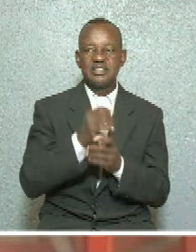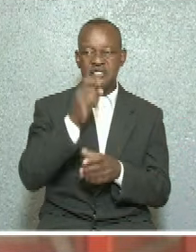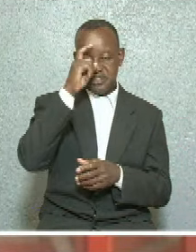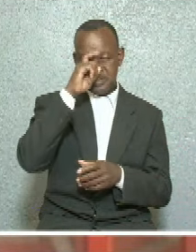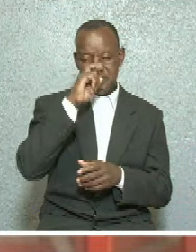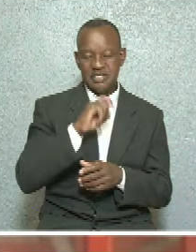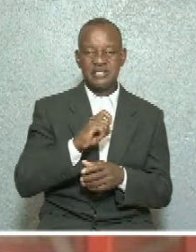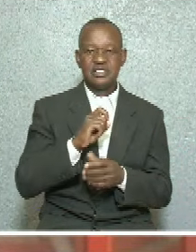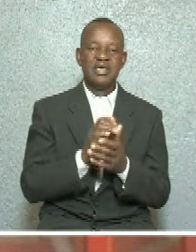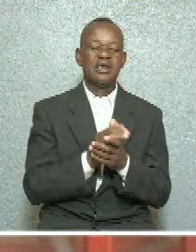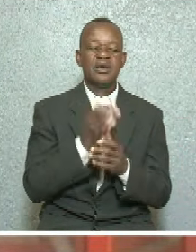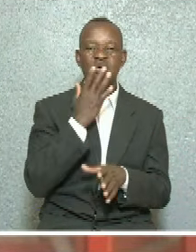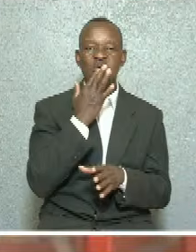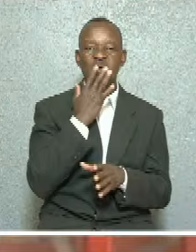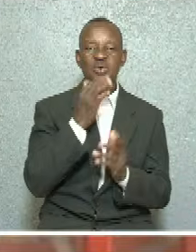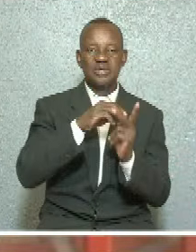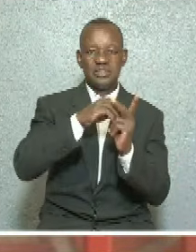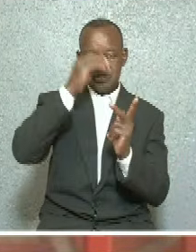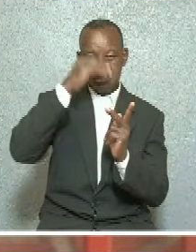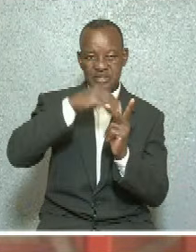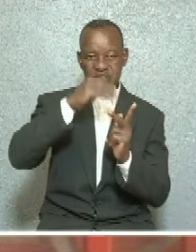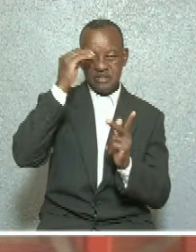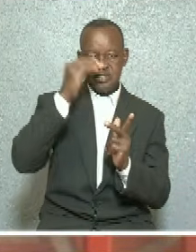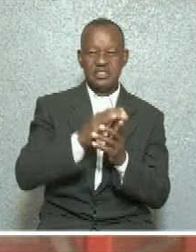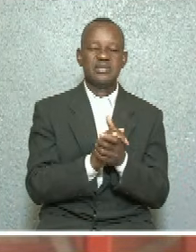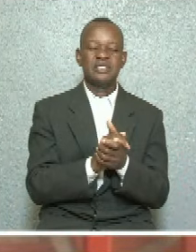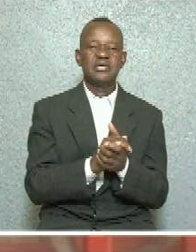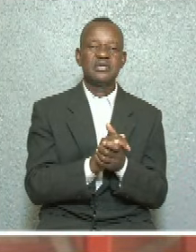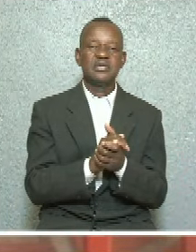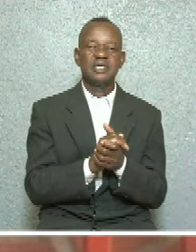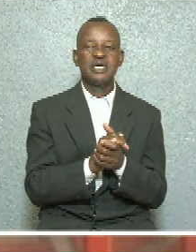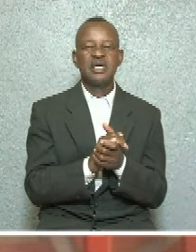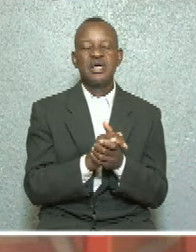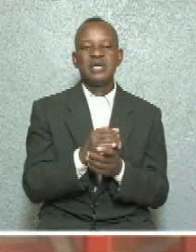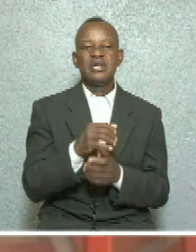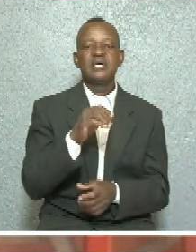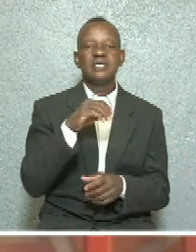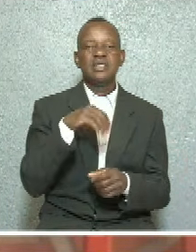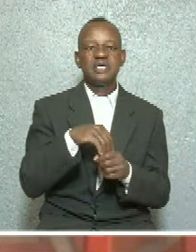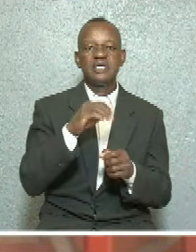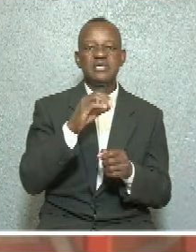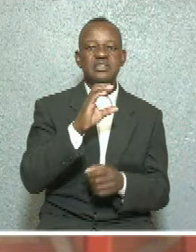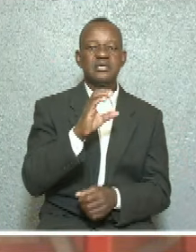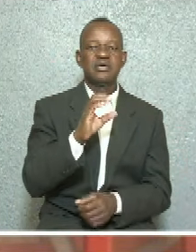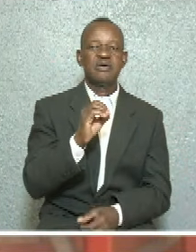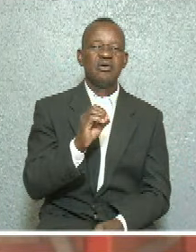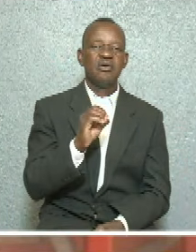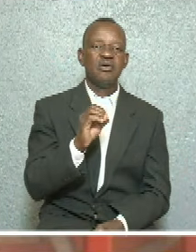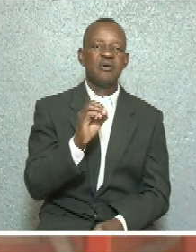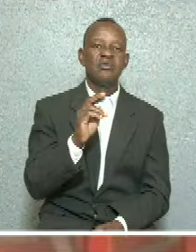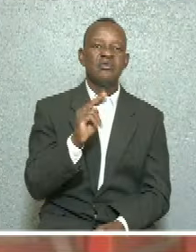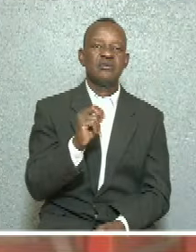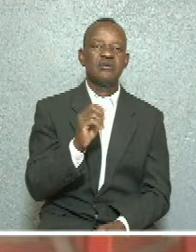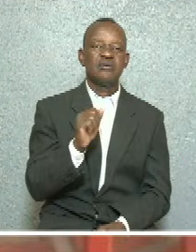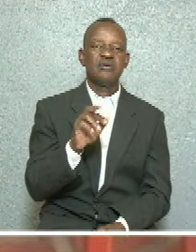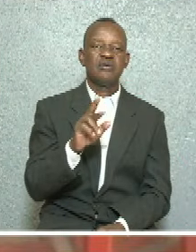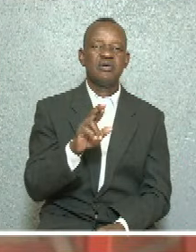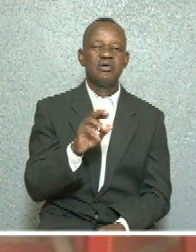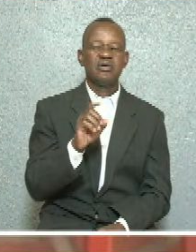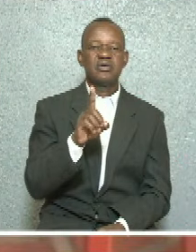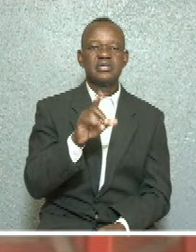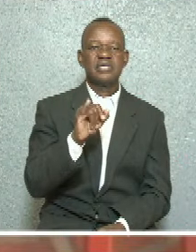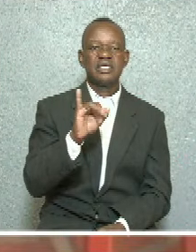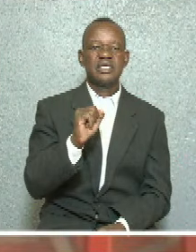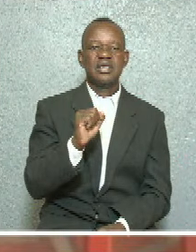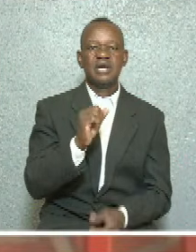student there at Concordia College in the United States, and this was all possible through physically active